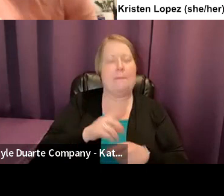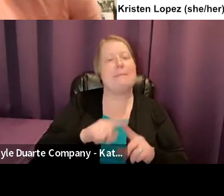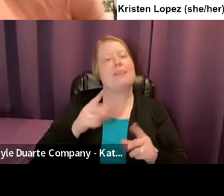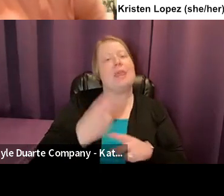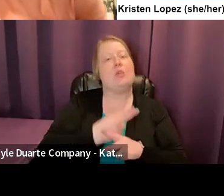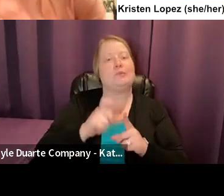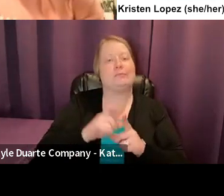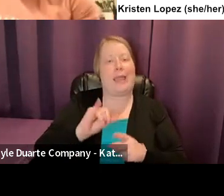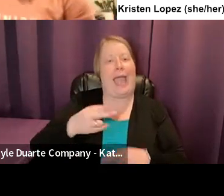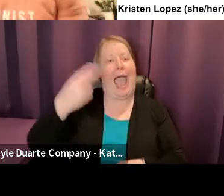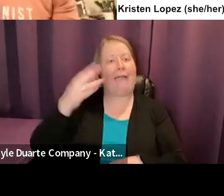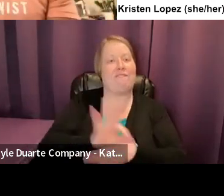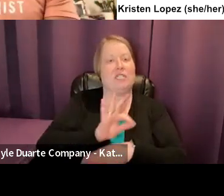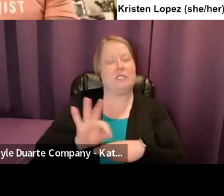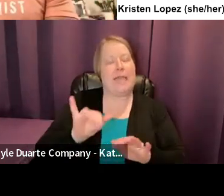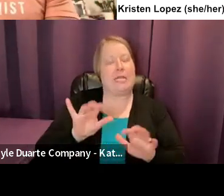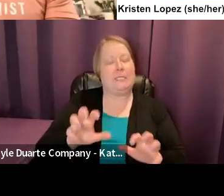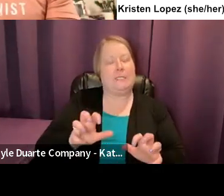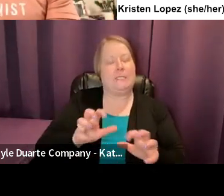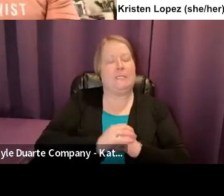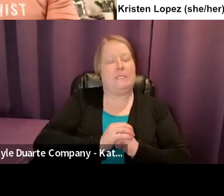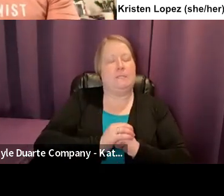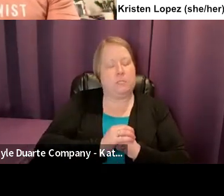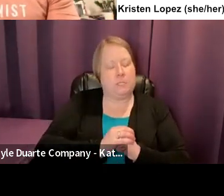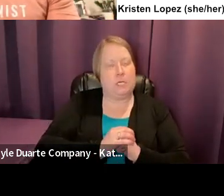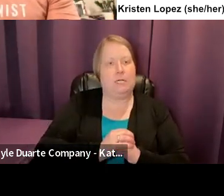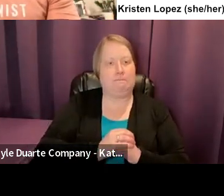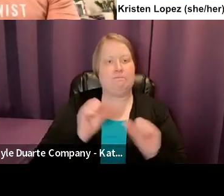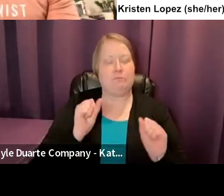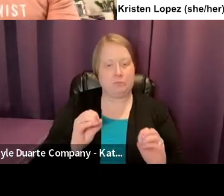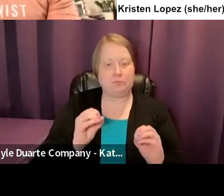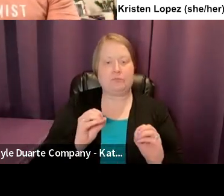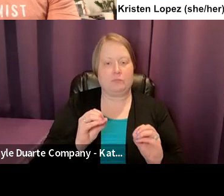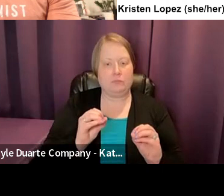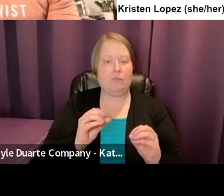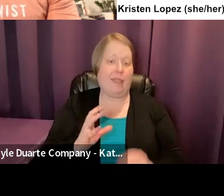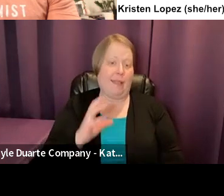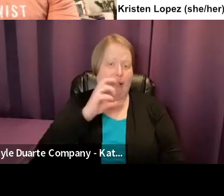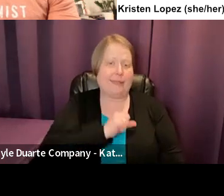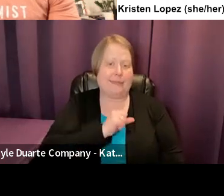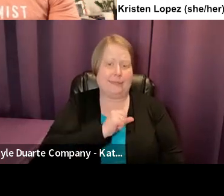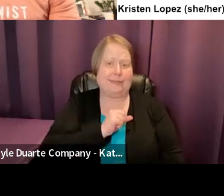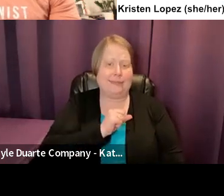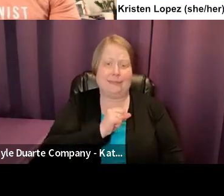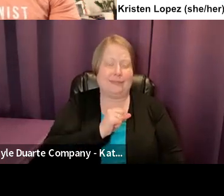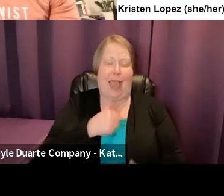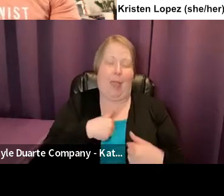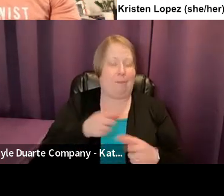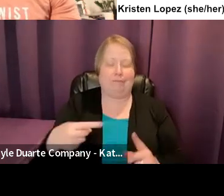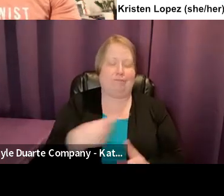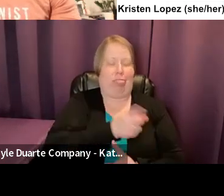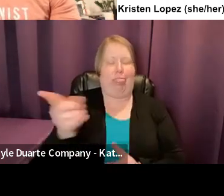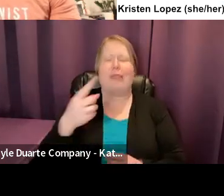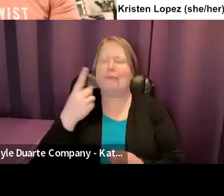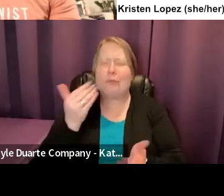know, it makes you cringe. And so I guess, I mean, I'm kind of rambling. Can you repeat the question,